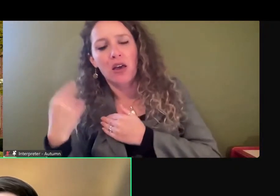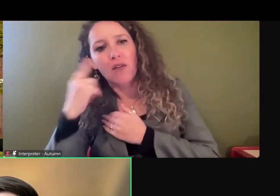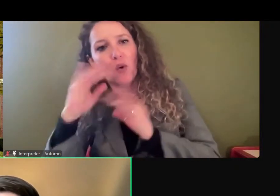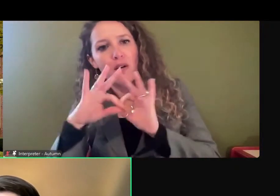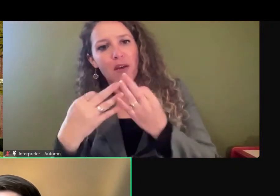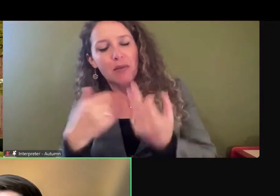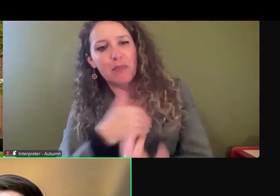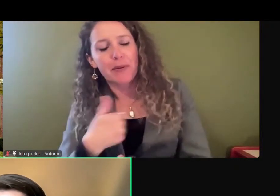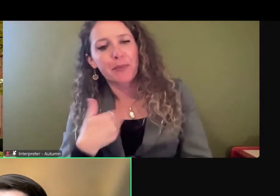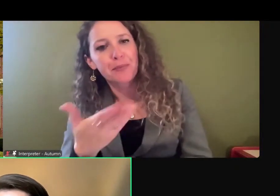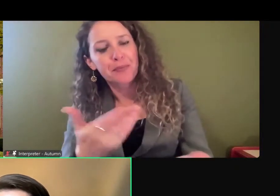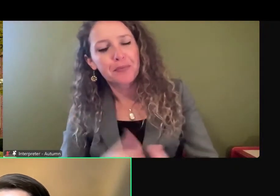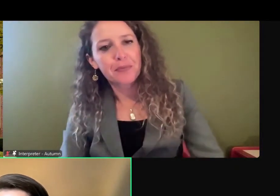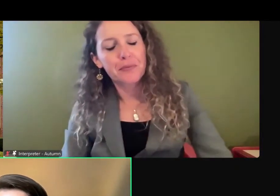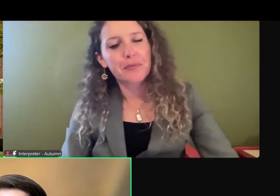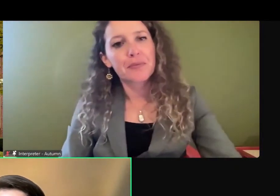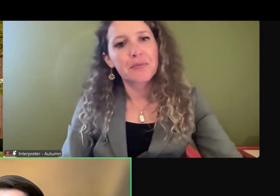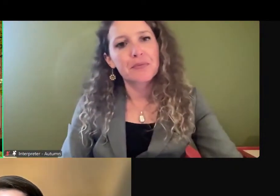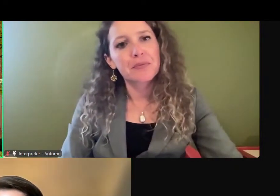families?